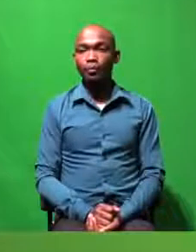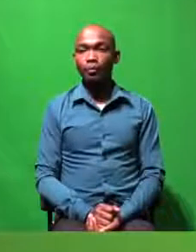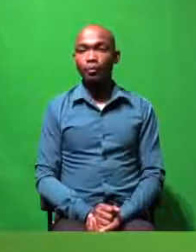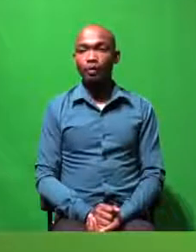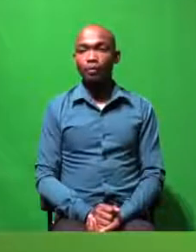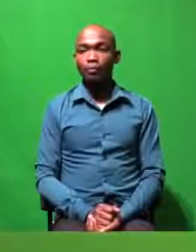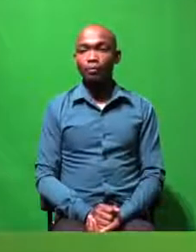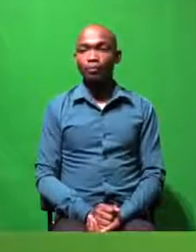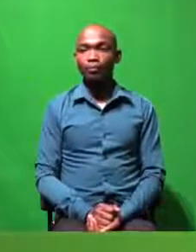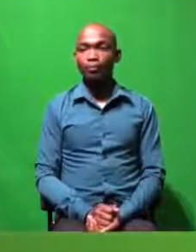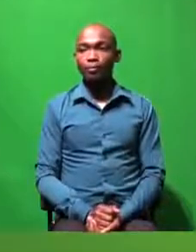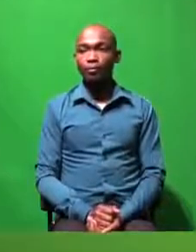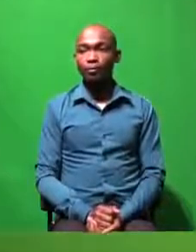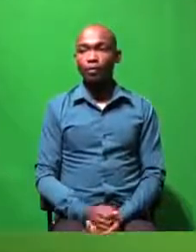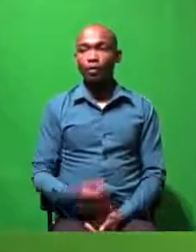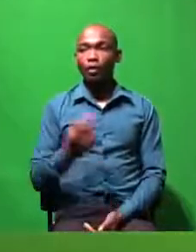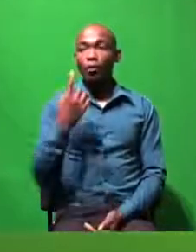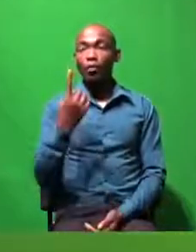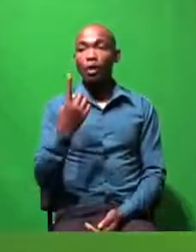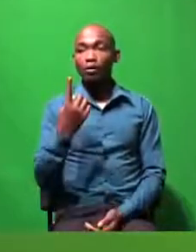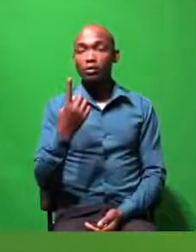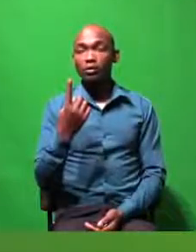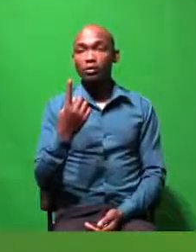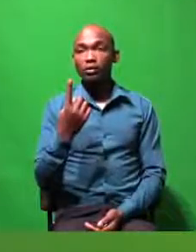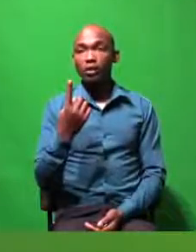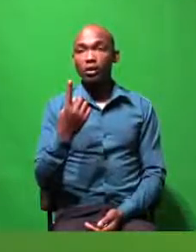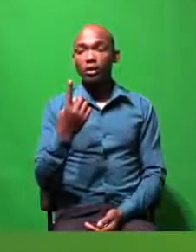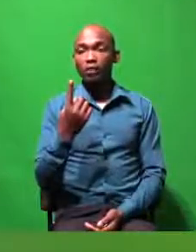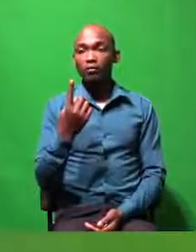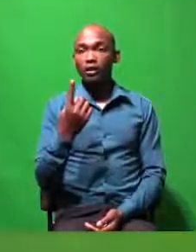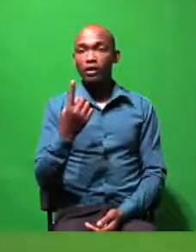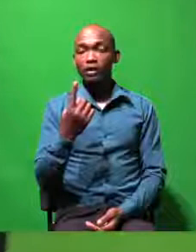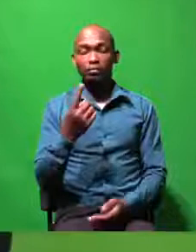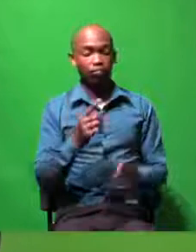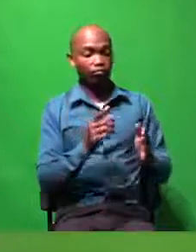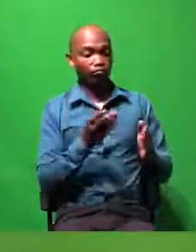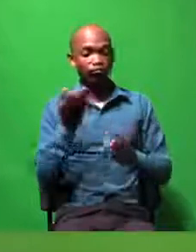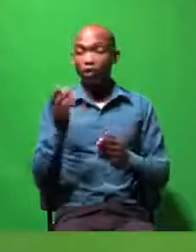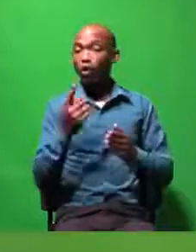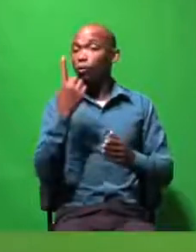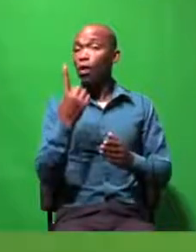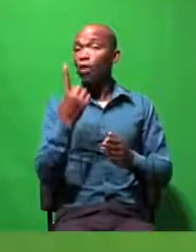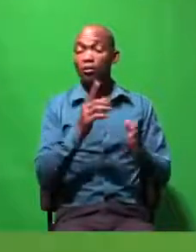One of the symbols representing 90 degrees is this symbol.